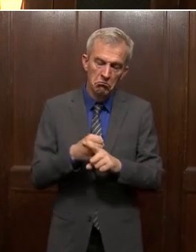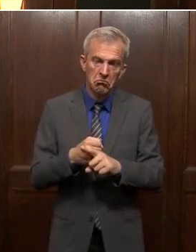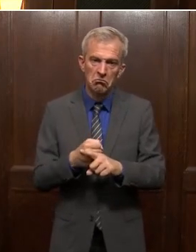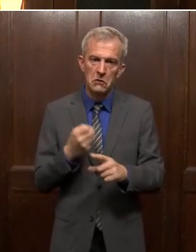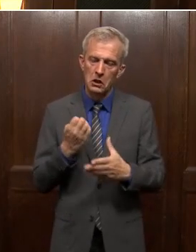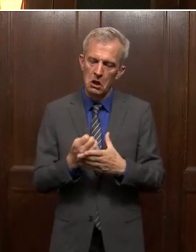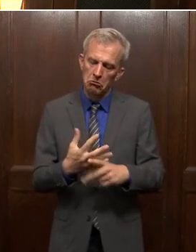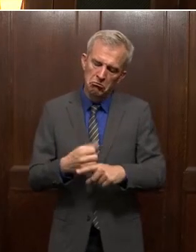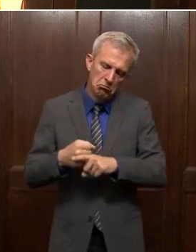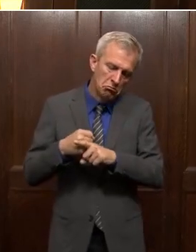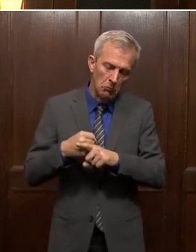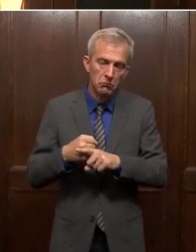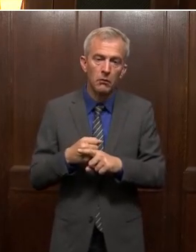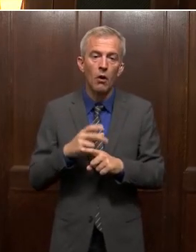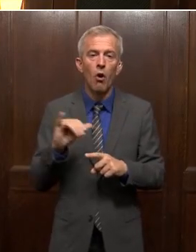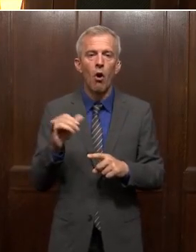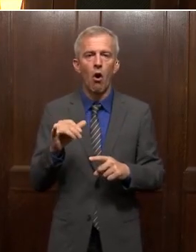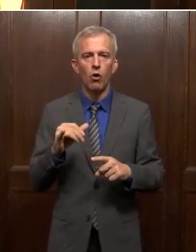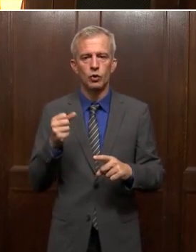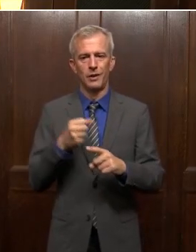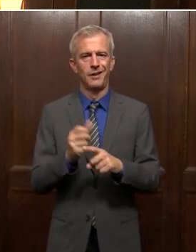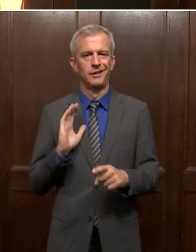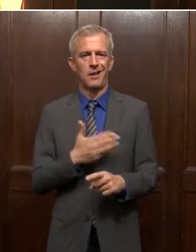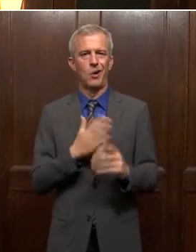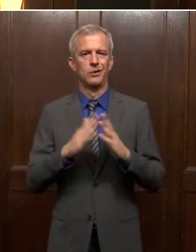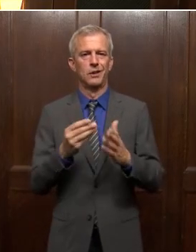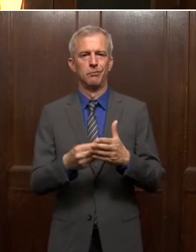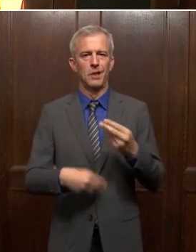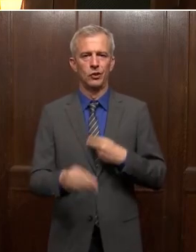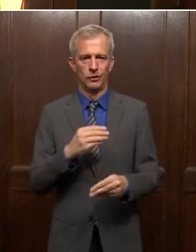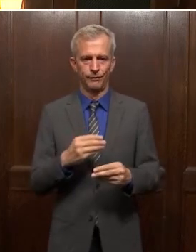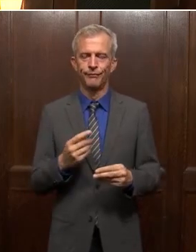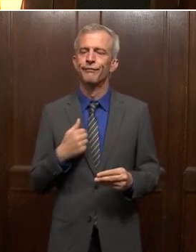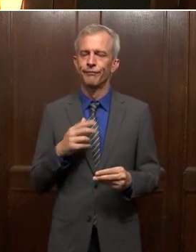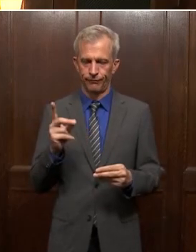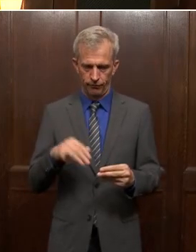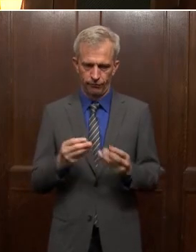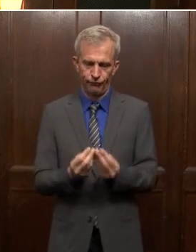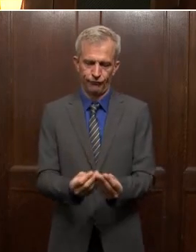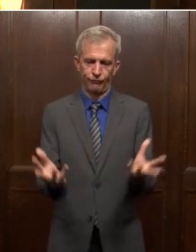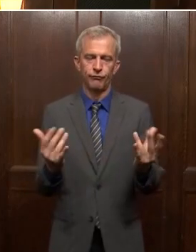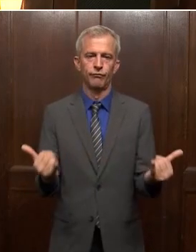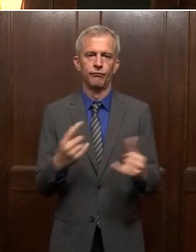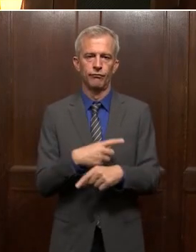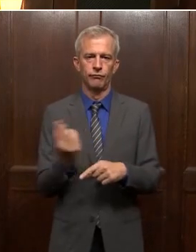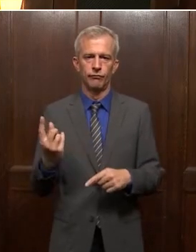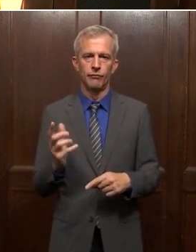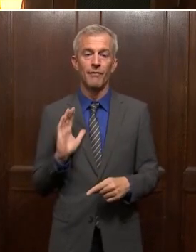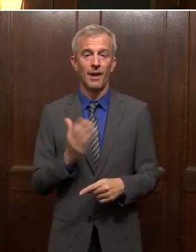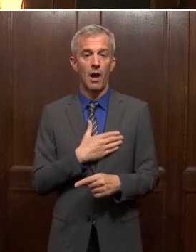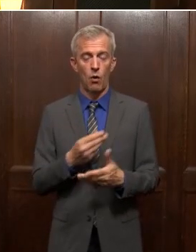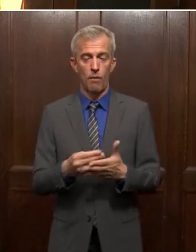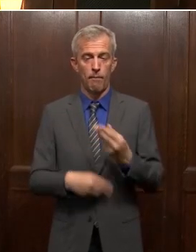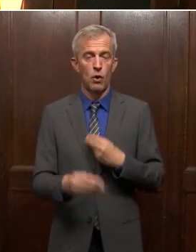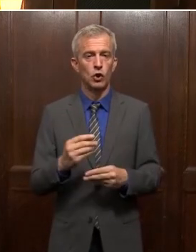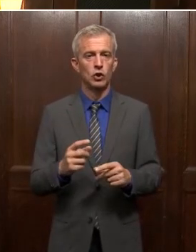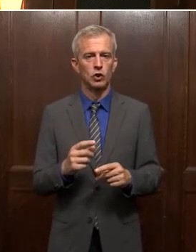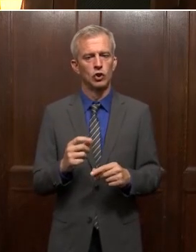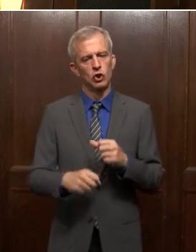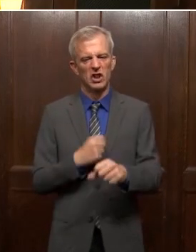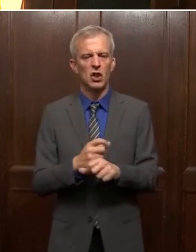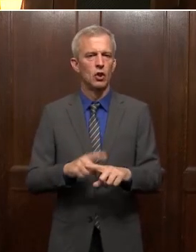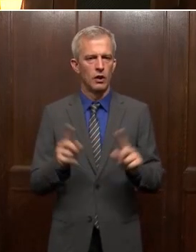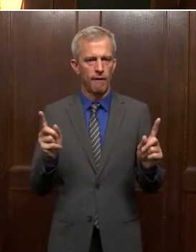impact extends also to our city's budget, which I released today. Our budget year is kind of different than the calendar year.